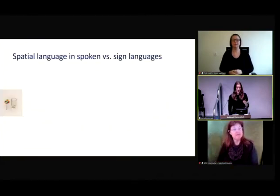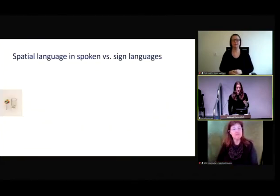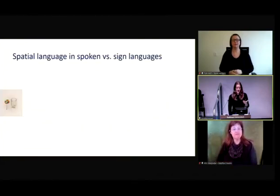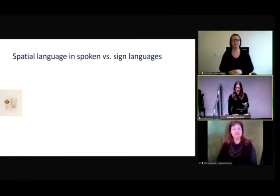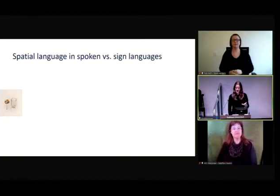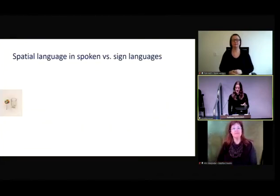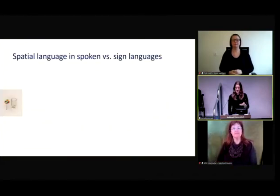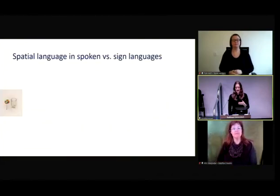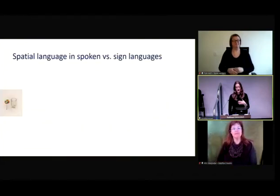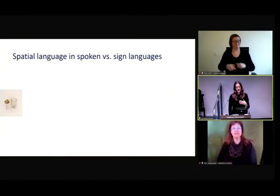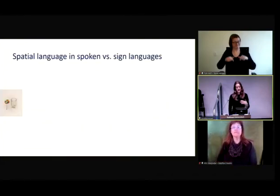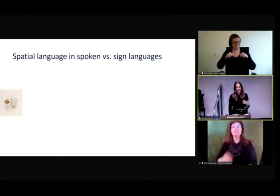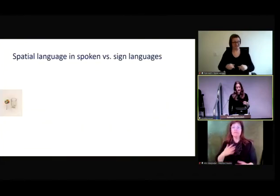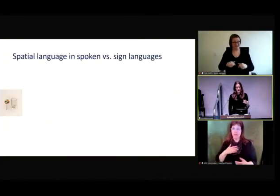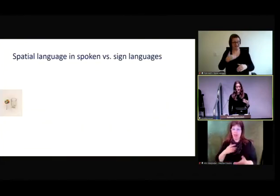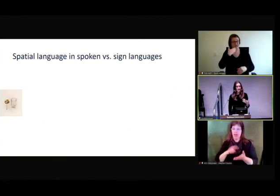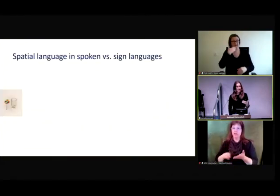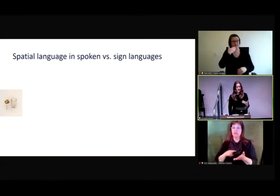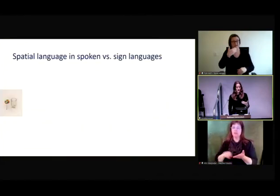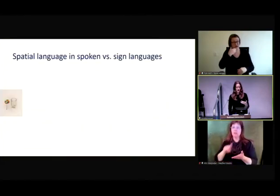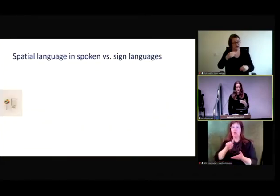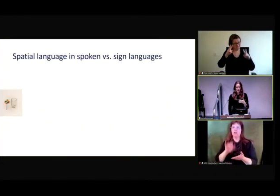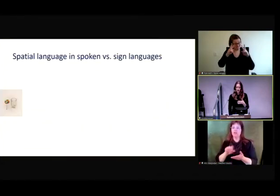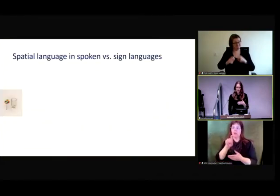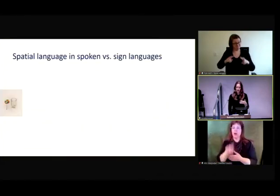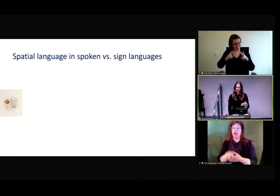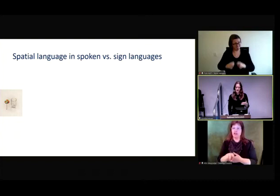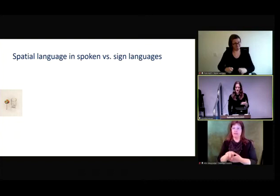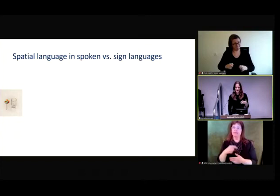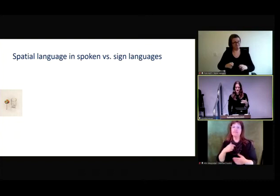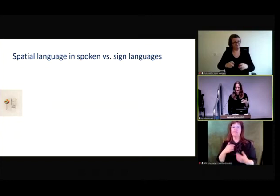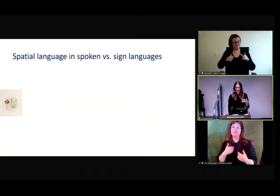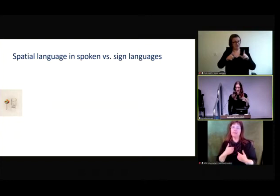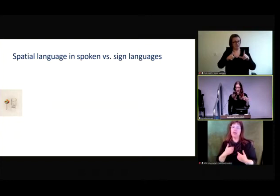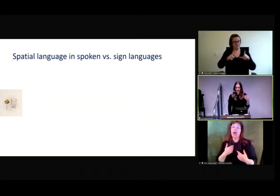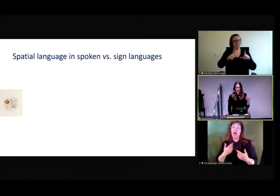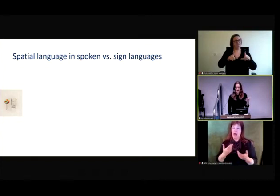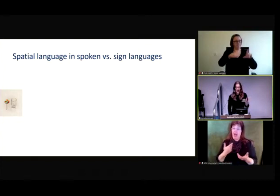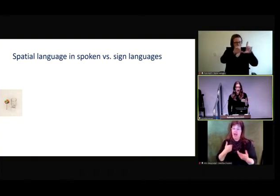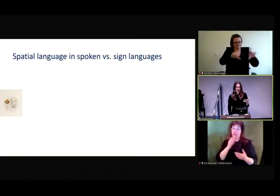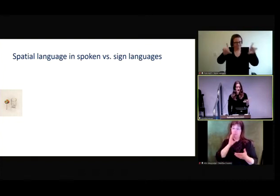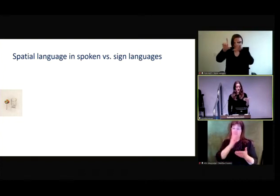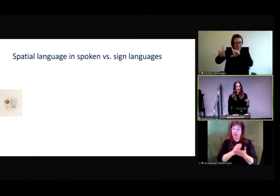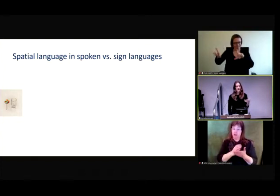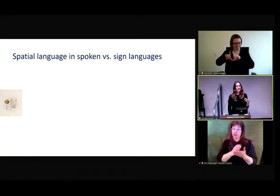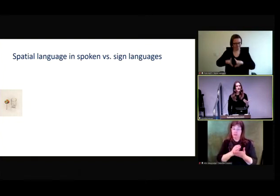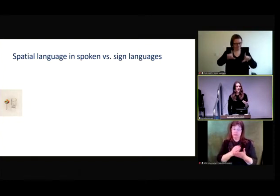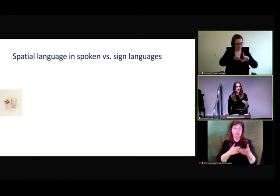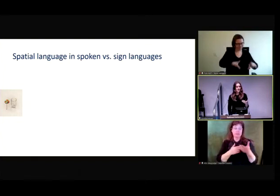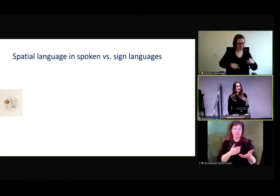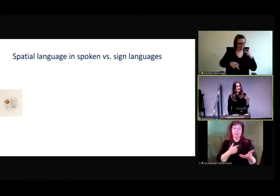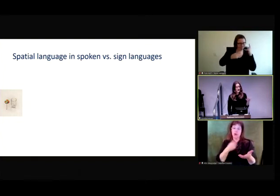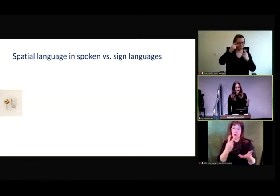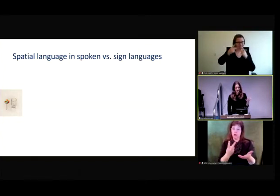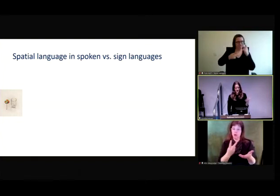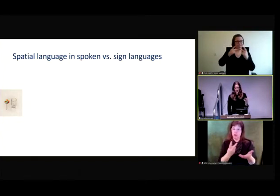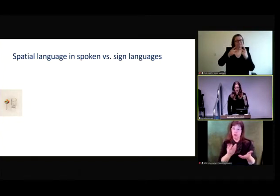To explore these questions, I studied descriptions of pictures that show 2 objects which are in a spatial relation to each